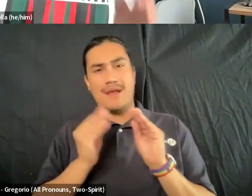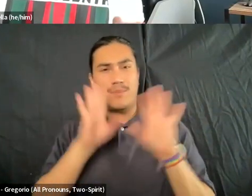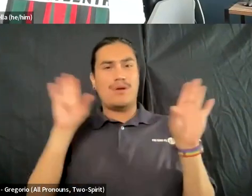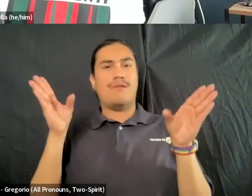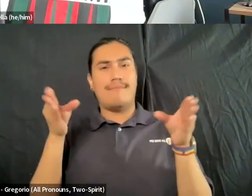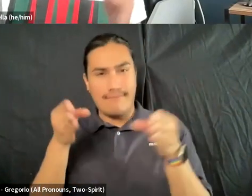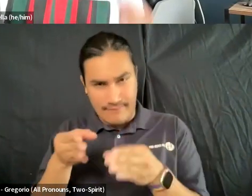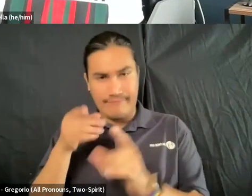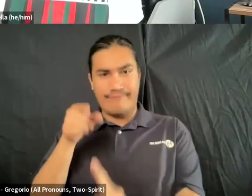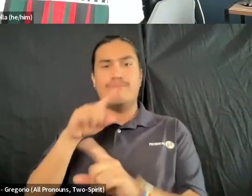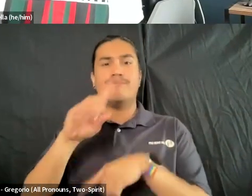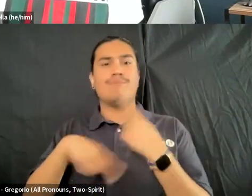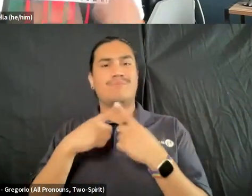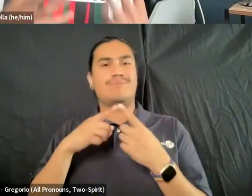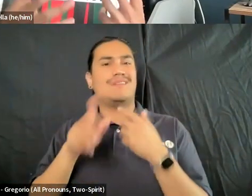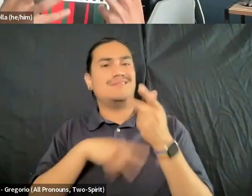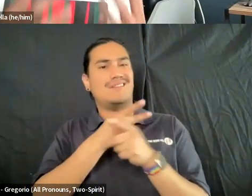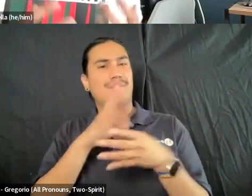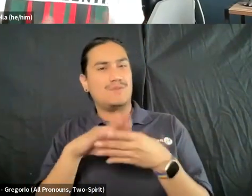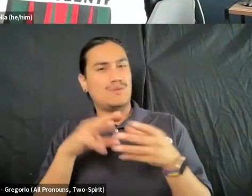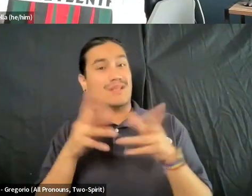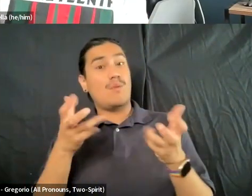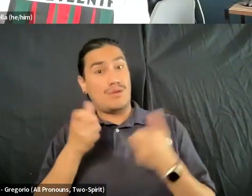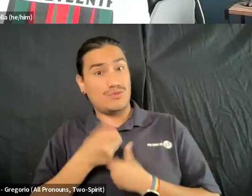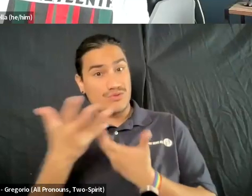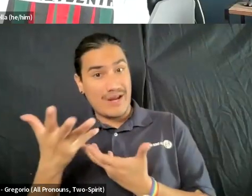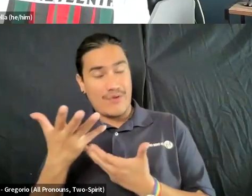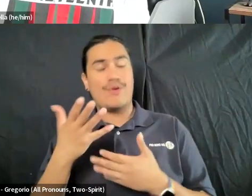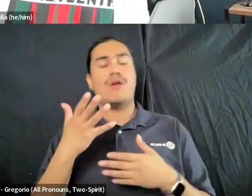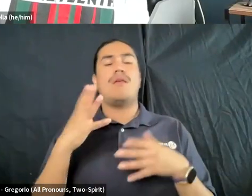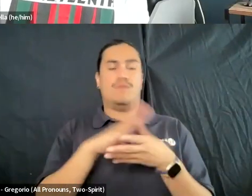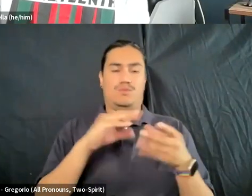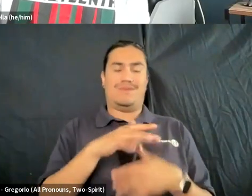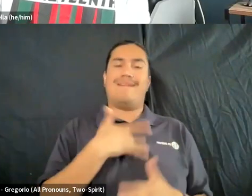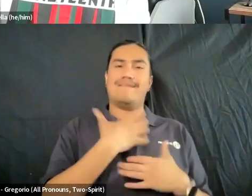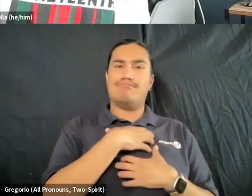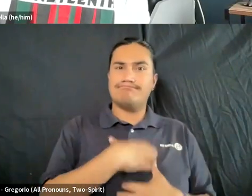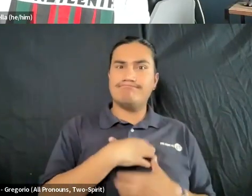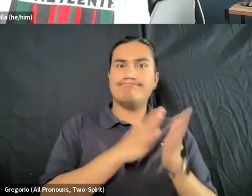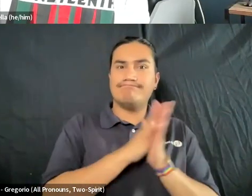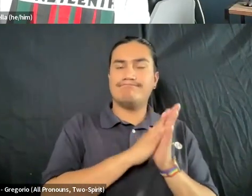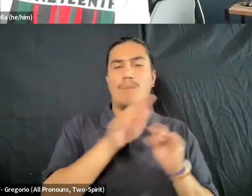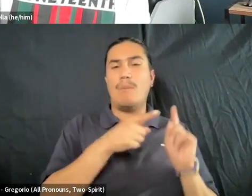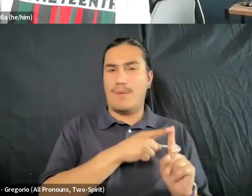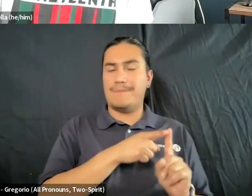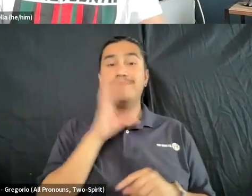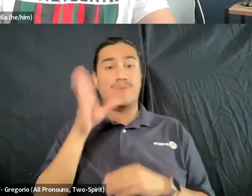stories I want to tell and the opportunities that I'm really passionate about. So I'm going to share a